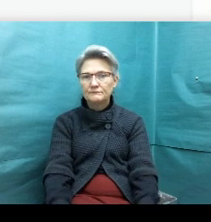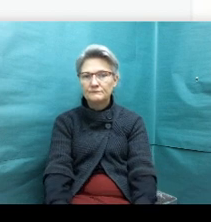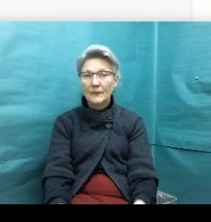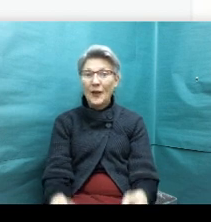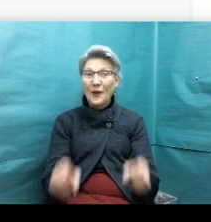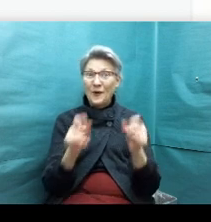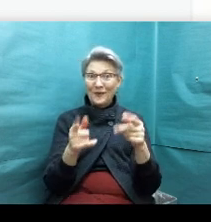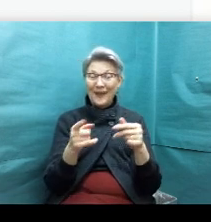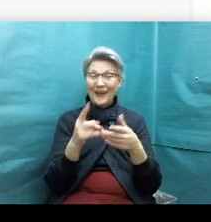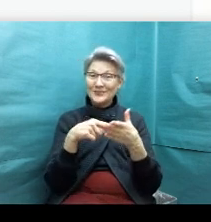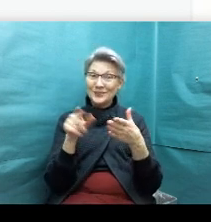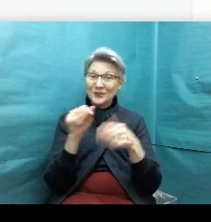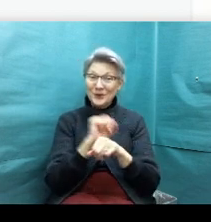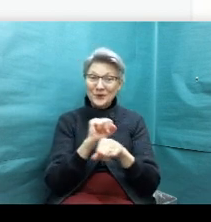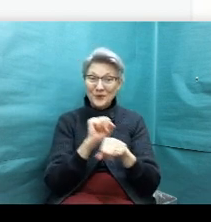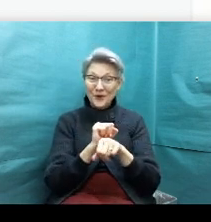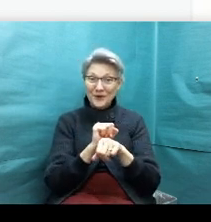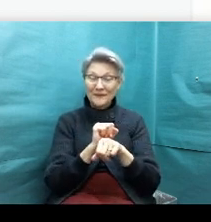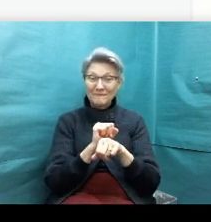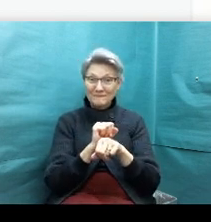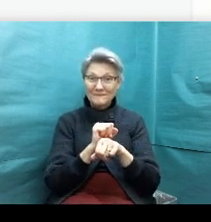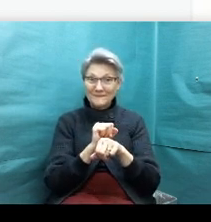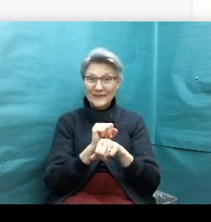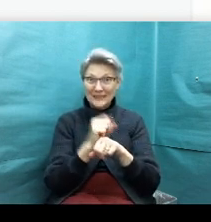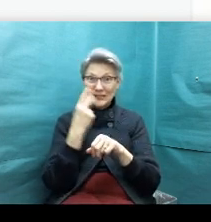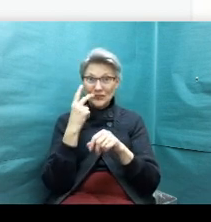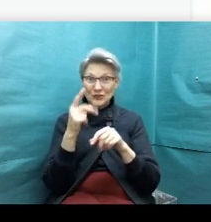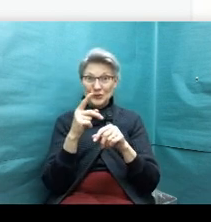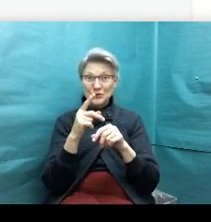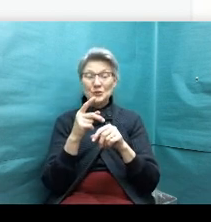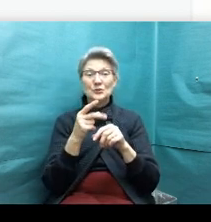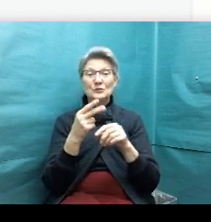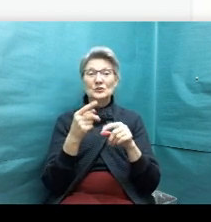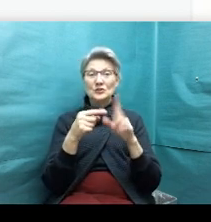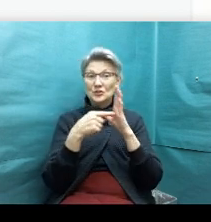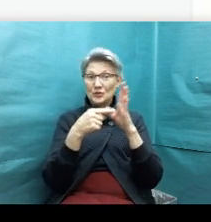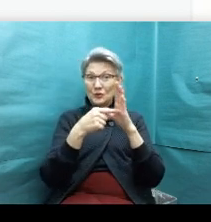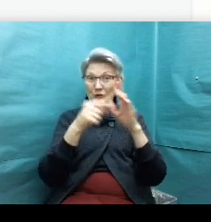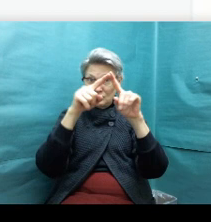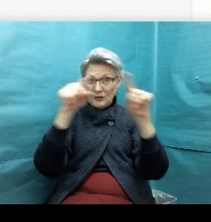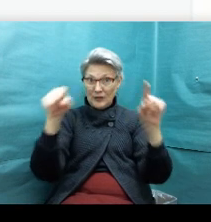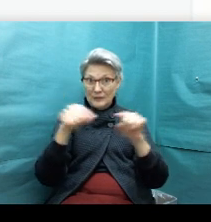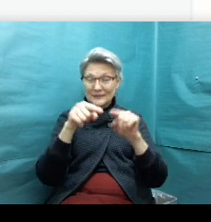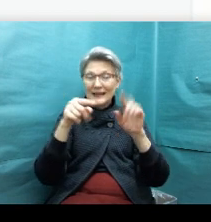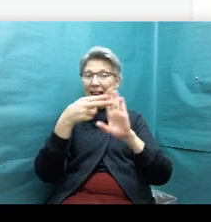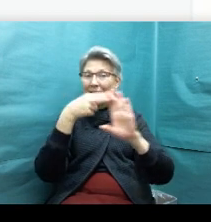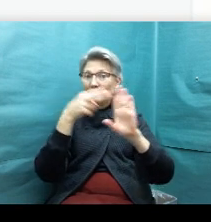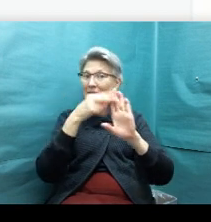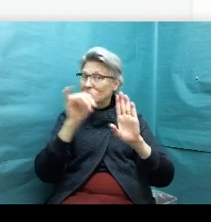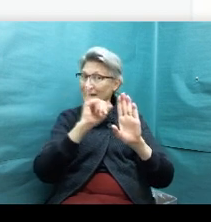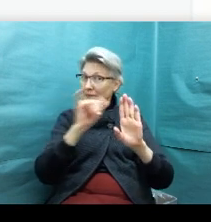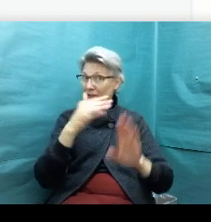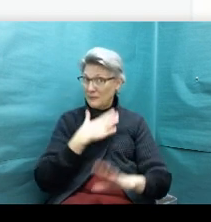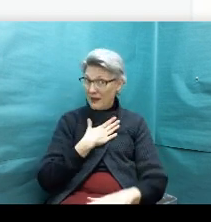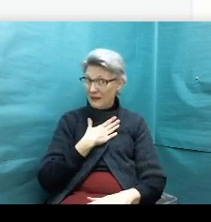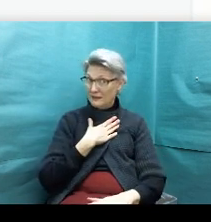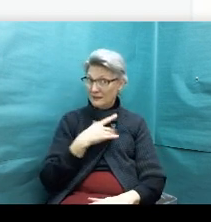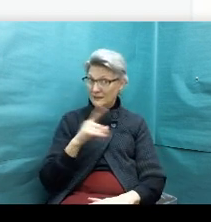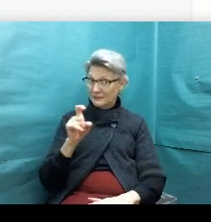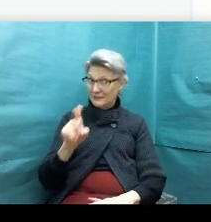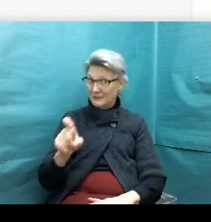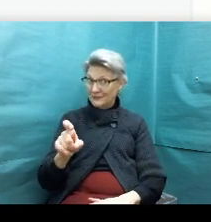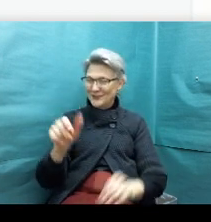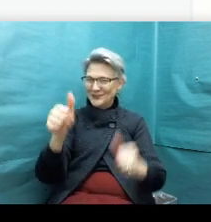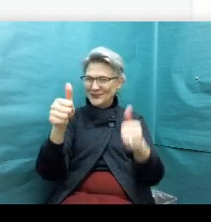Okay, time to check your work. Did you classify your triangles as I have right here? Great